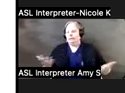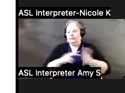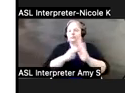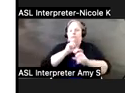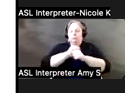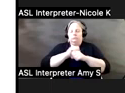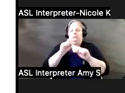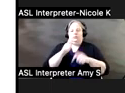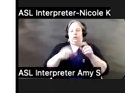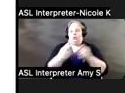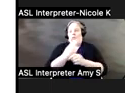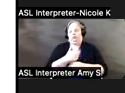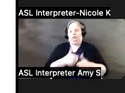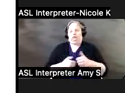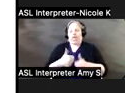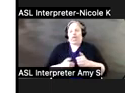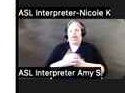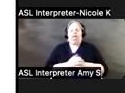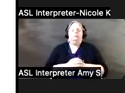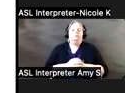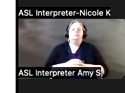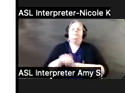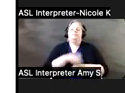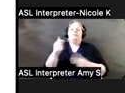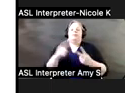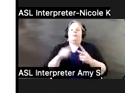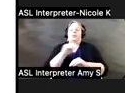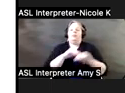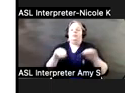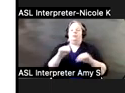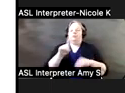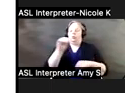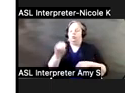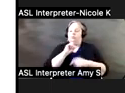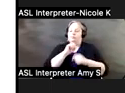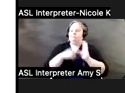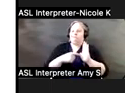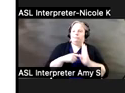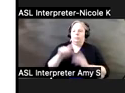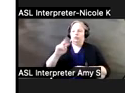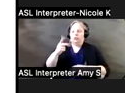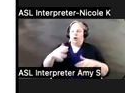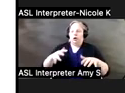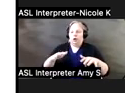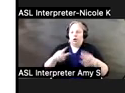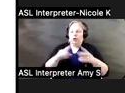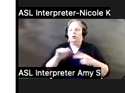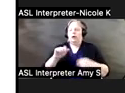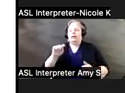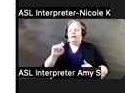the controller. And then finally, movement disorders is another area too. So this would be like tremor or ataxia, where they